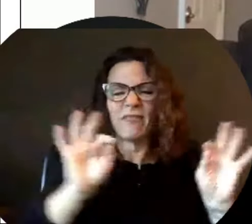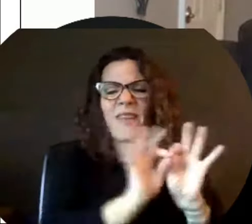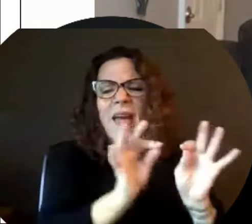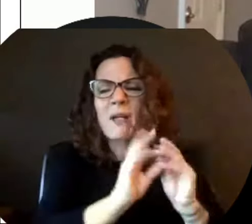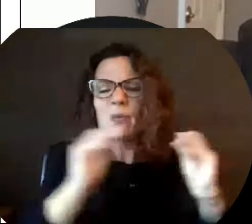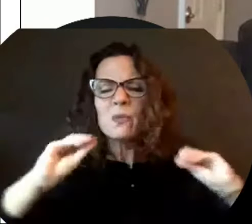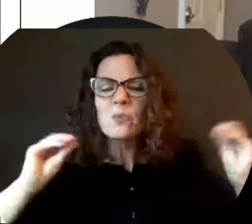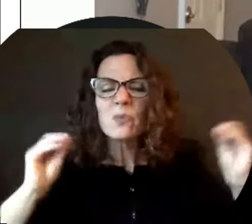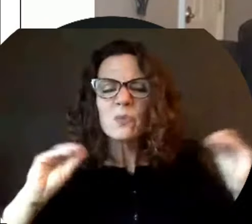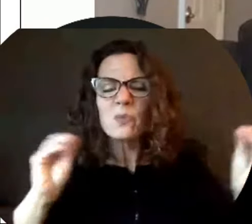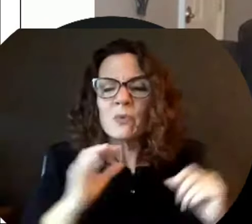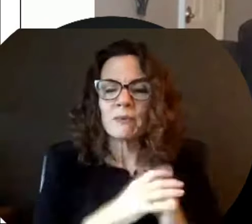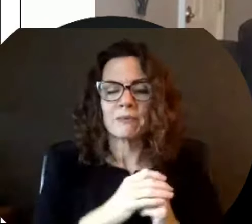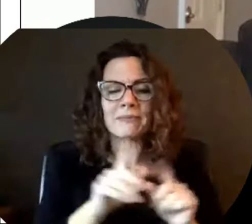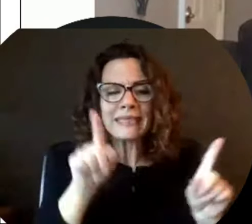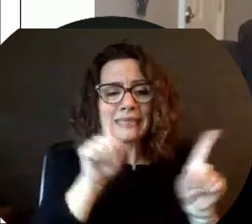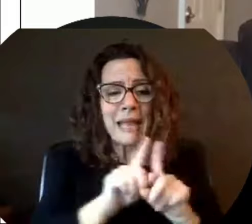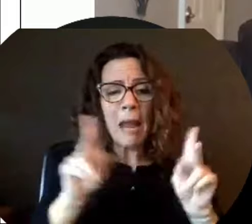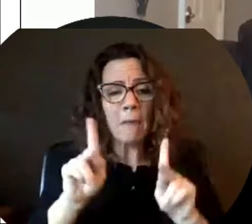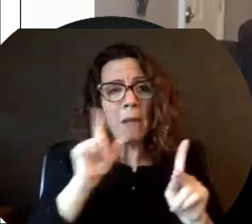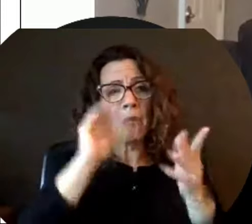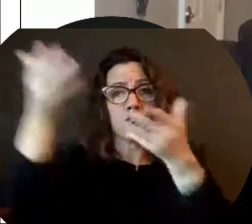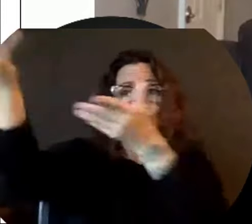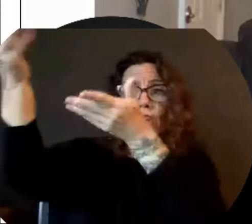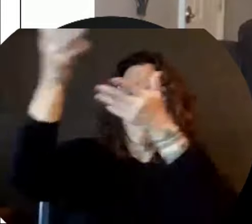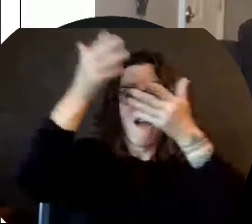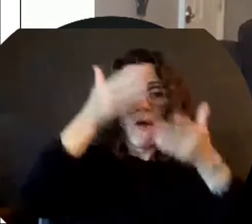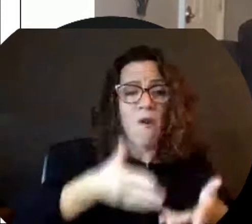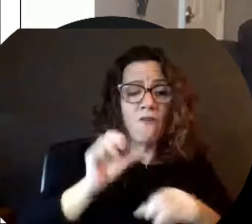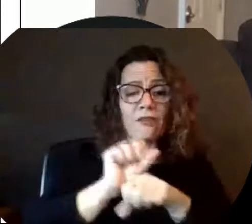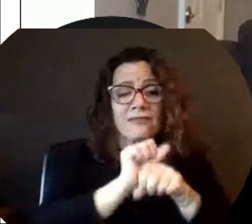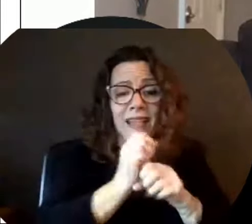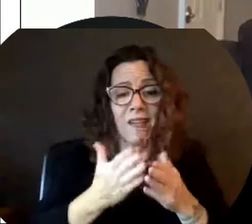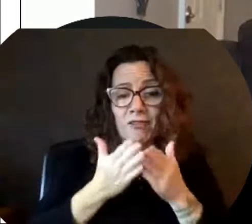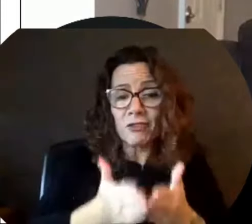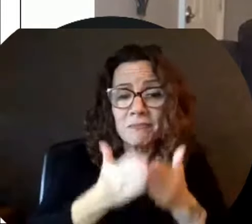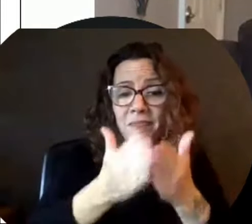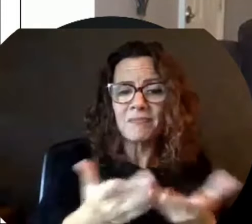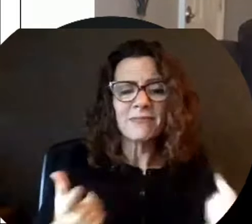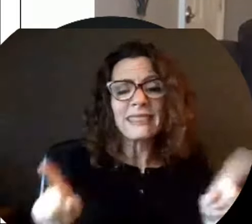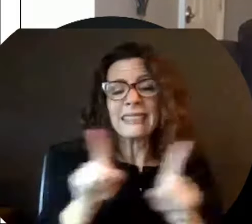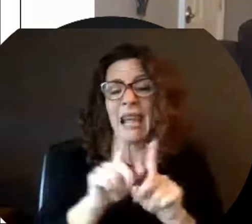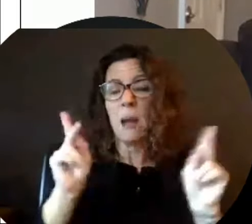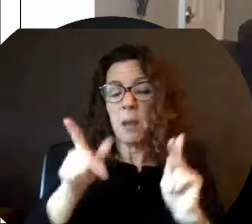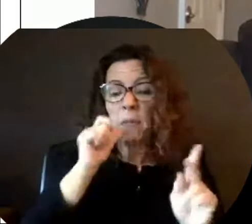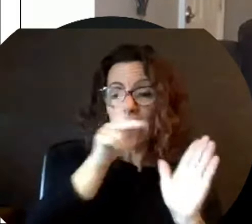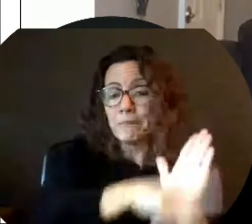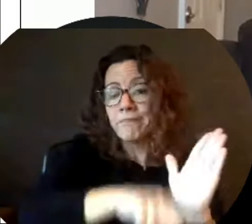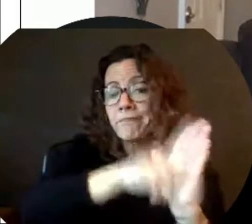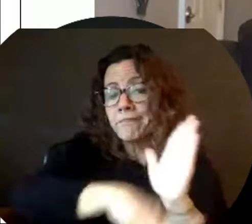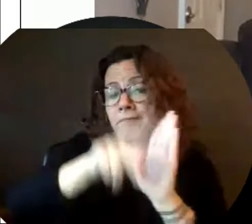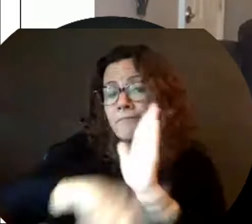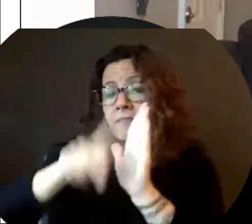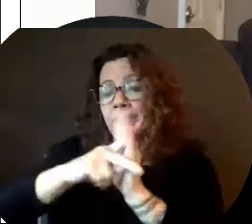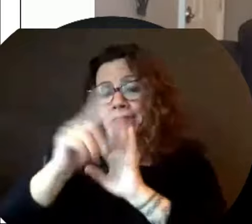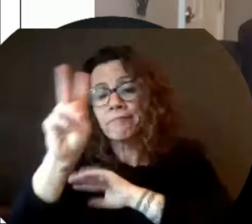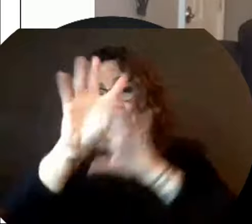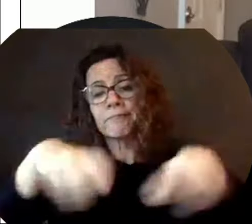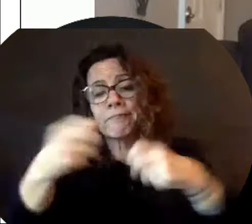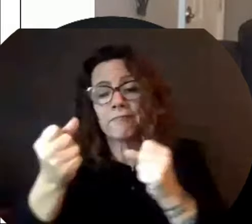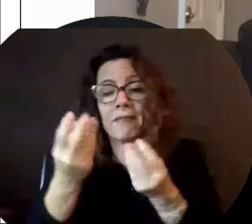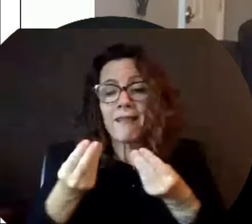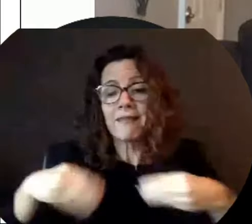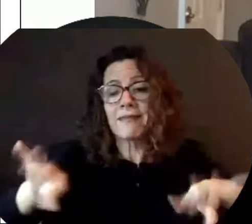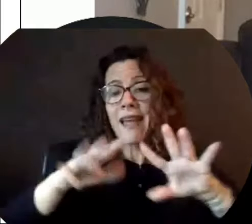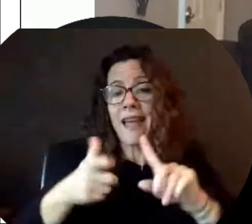ongoing genocide. Like, people see this as just like some sort of just oppression, but it's more than that. It's like,